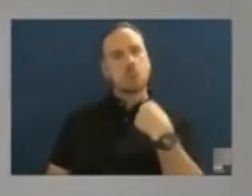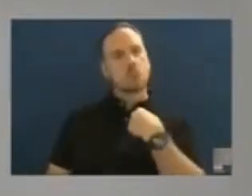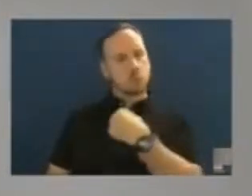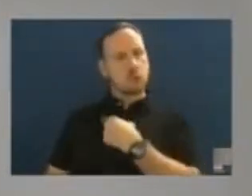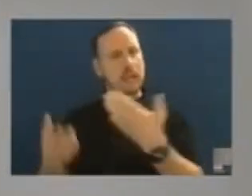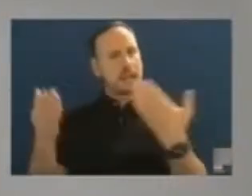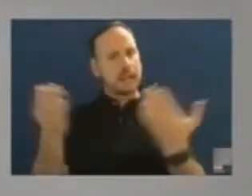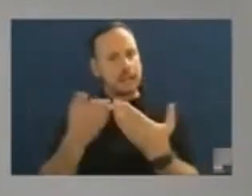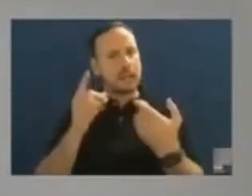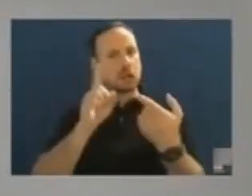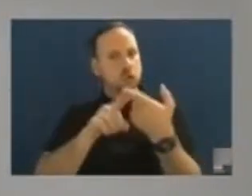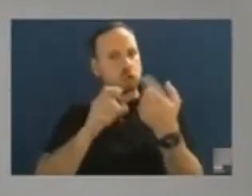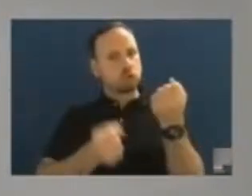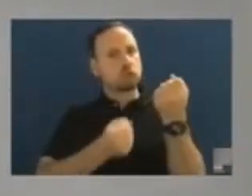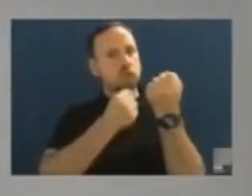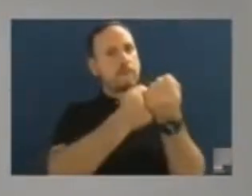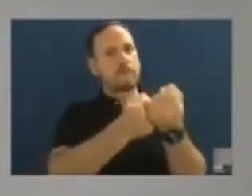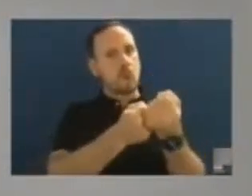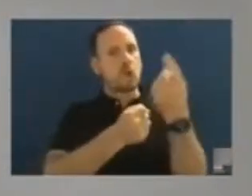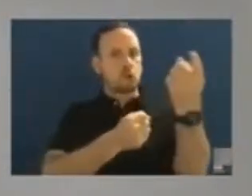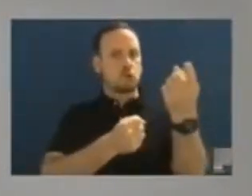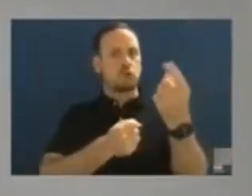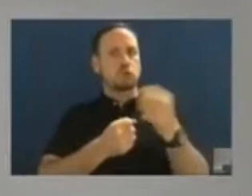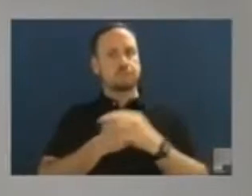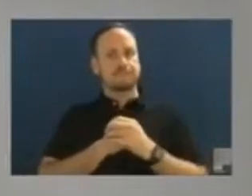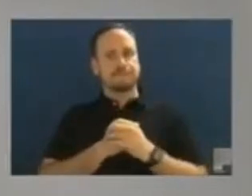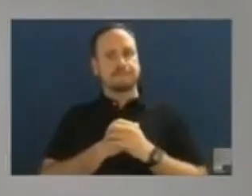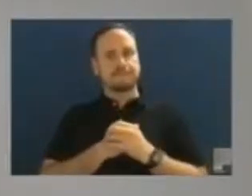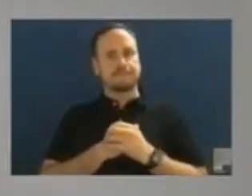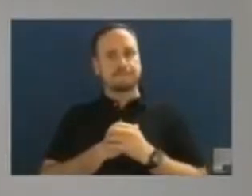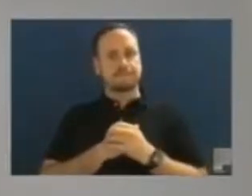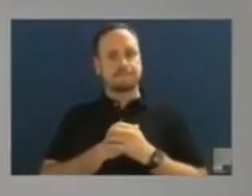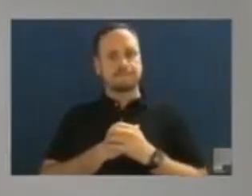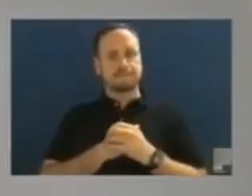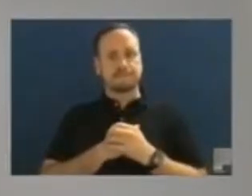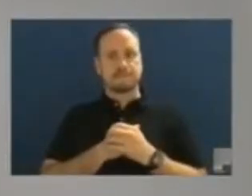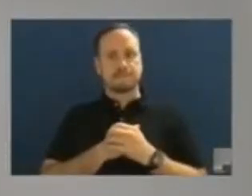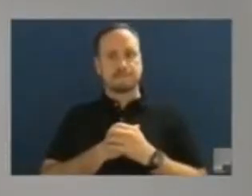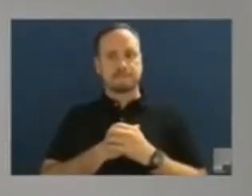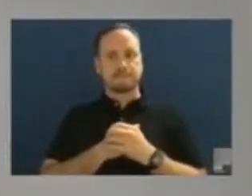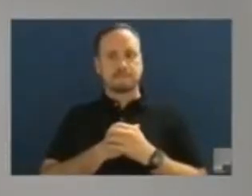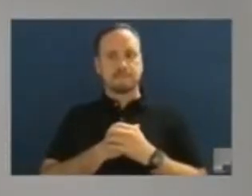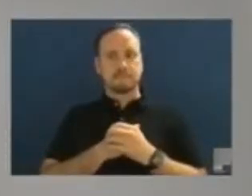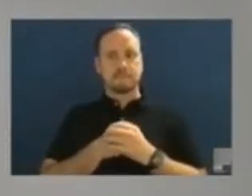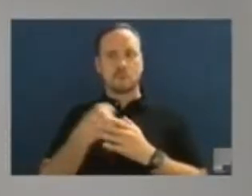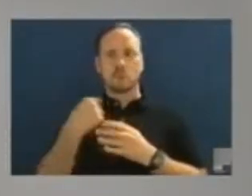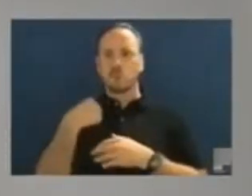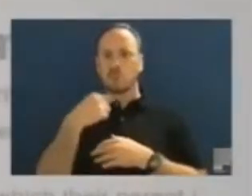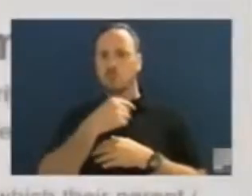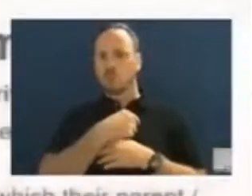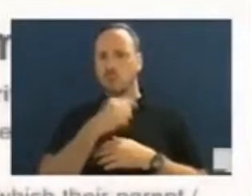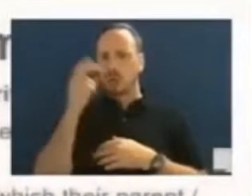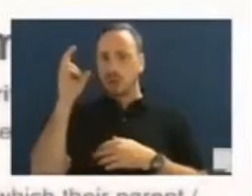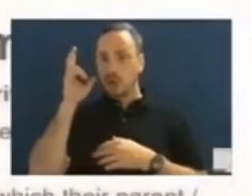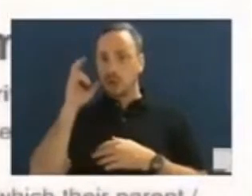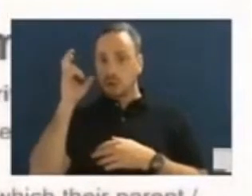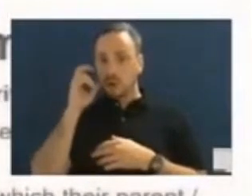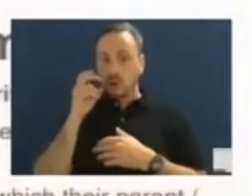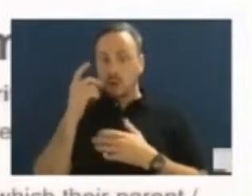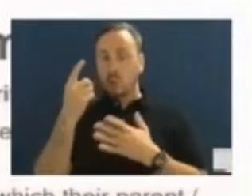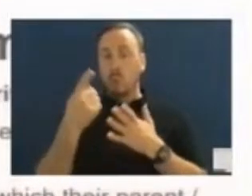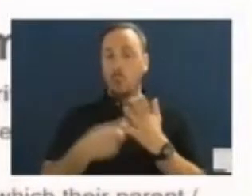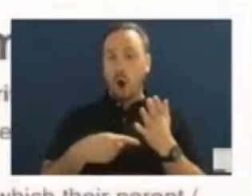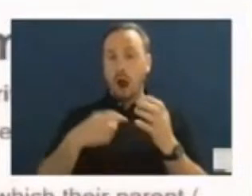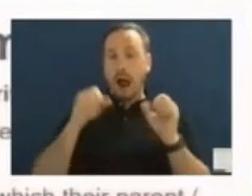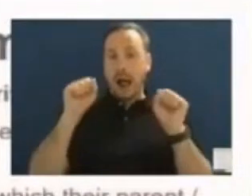And I'm very excited to talk about, in fact, the first slide. We heard loud and clear, what can we do